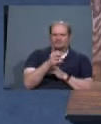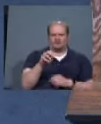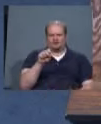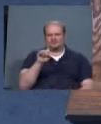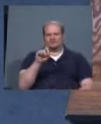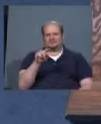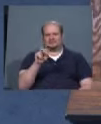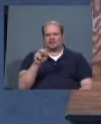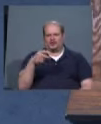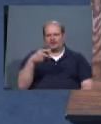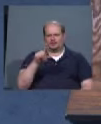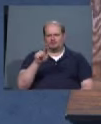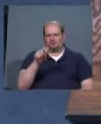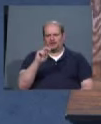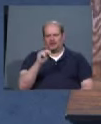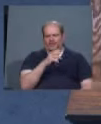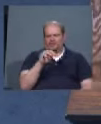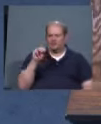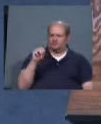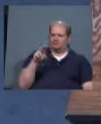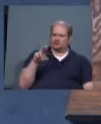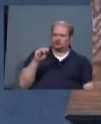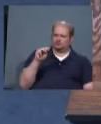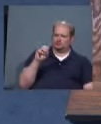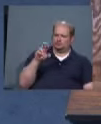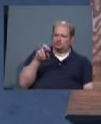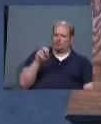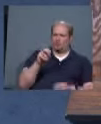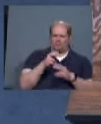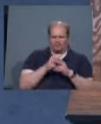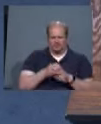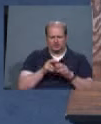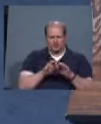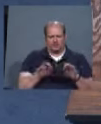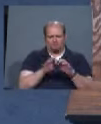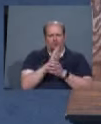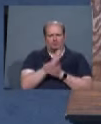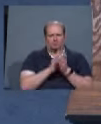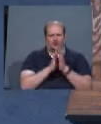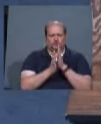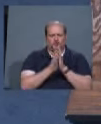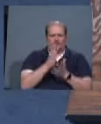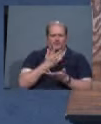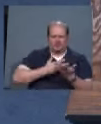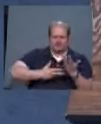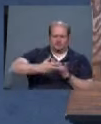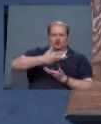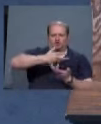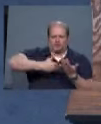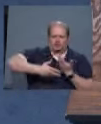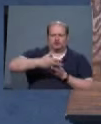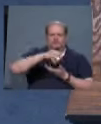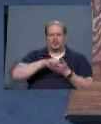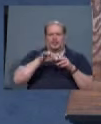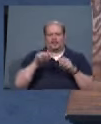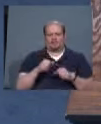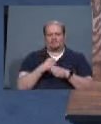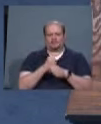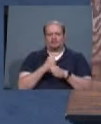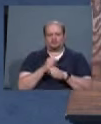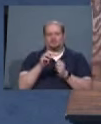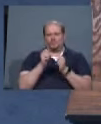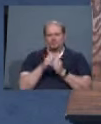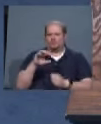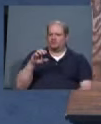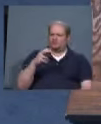site plan. And as Mr. Moore mentioned, an important part of it is traffic and circulation that can be generated by a